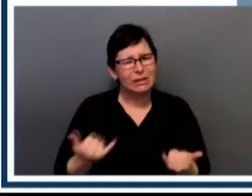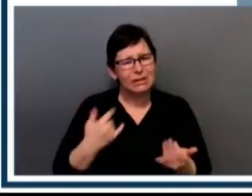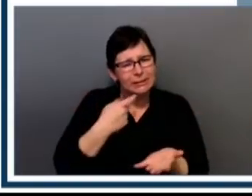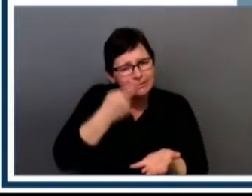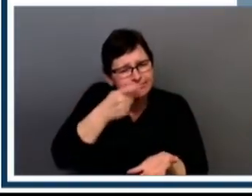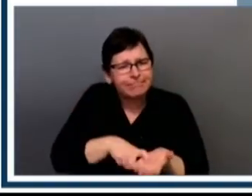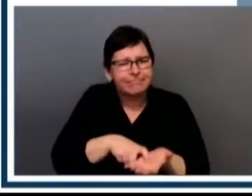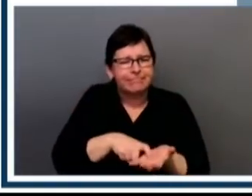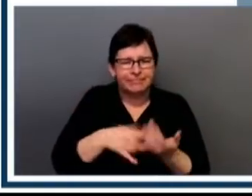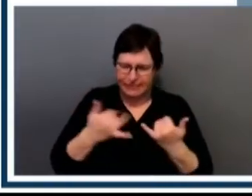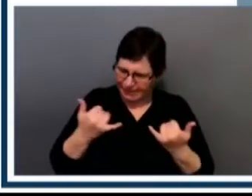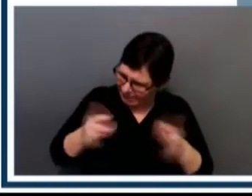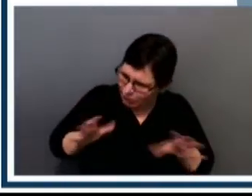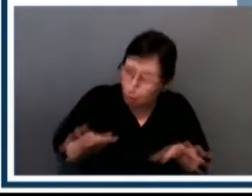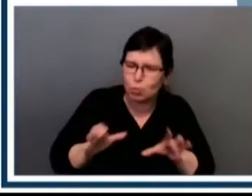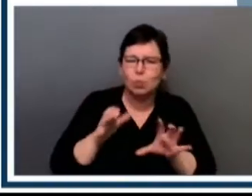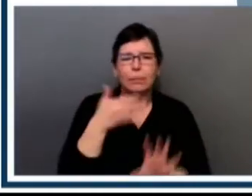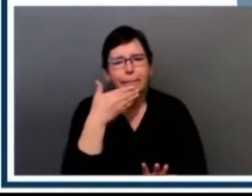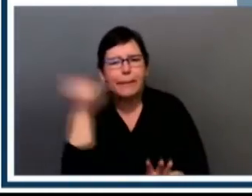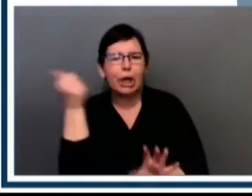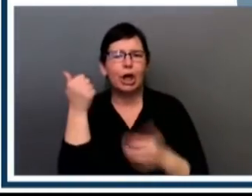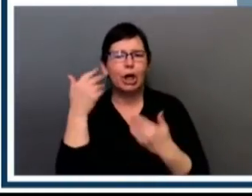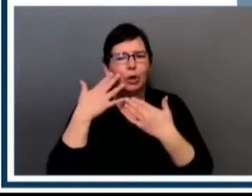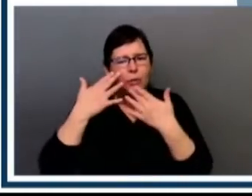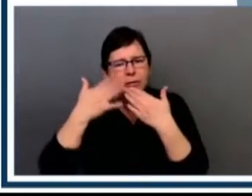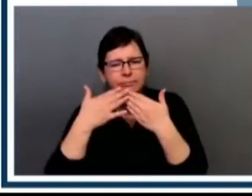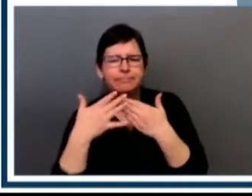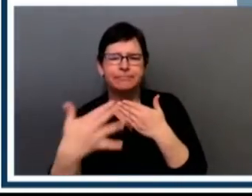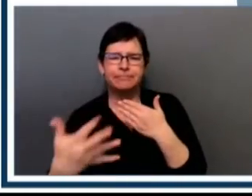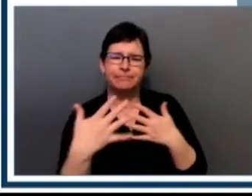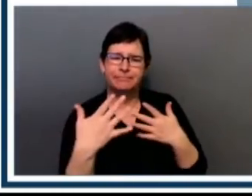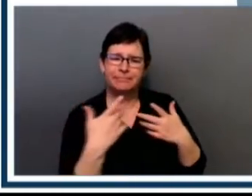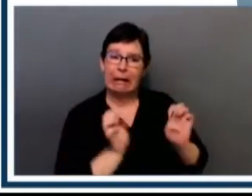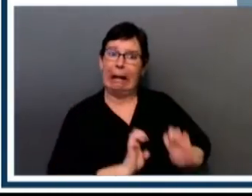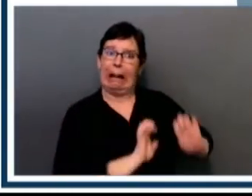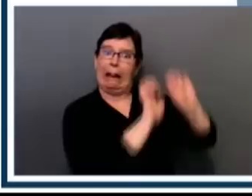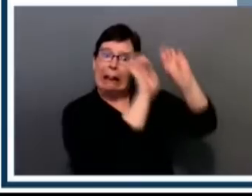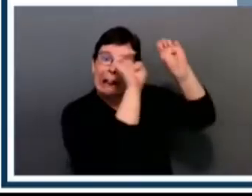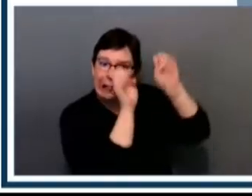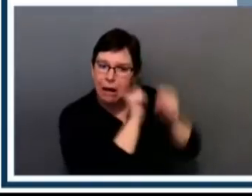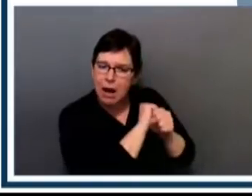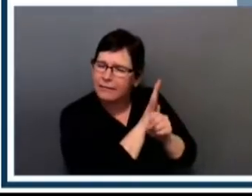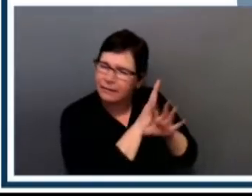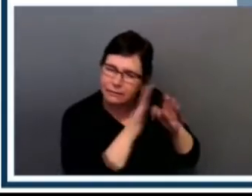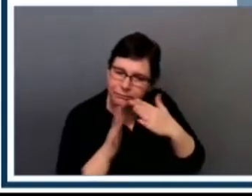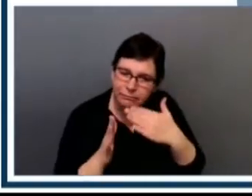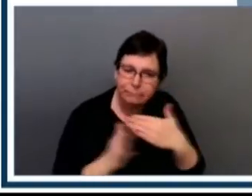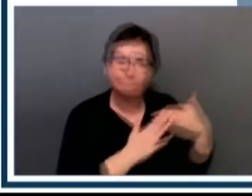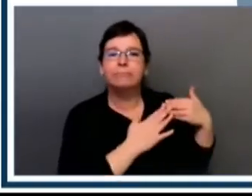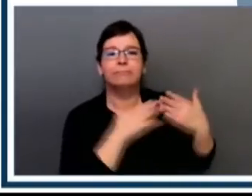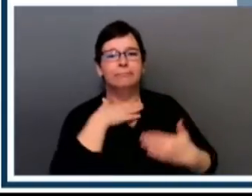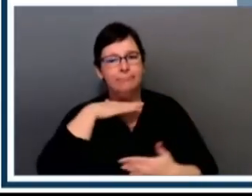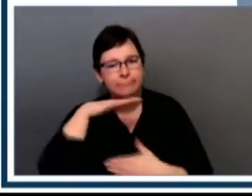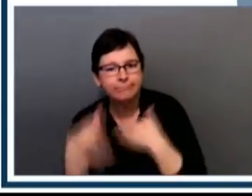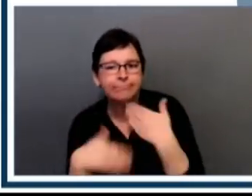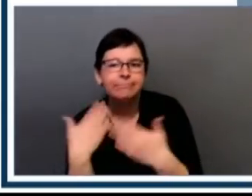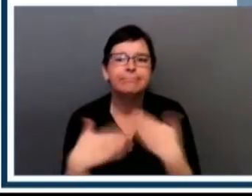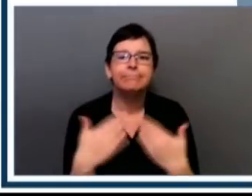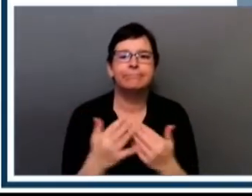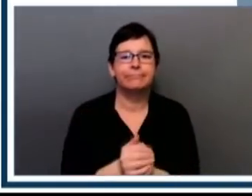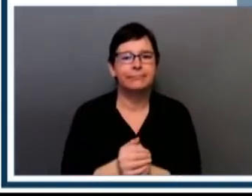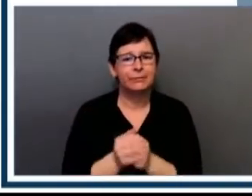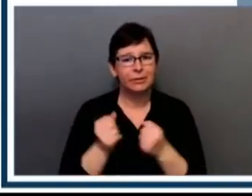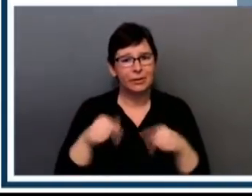and COVID is gone. Far from it. There is still a lot of virus circulating in our communities, but now we have the protection